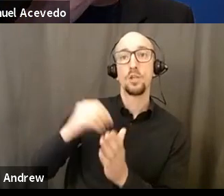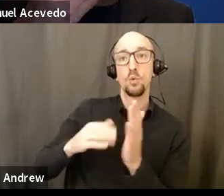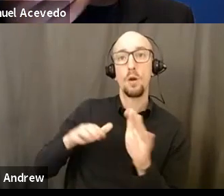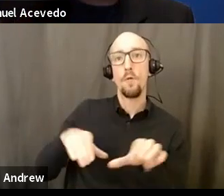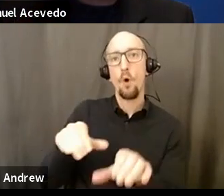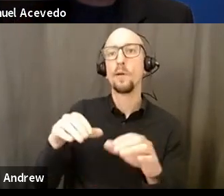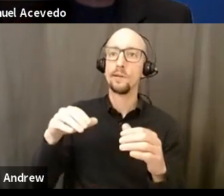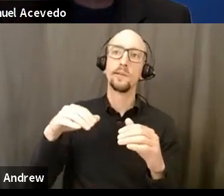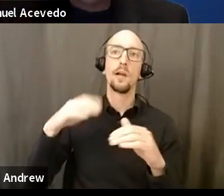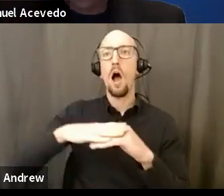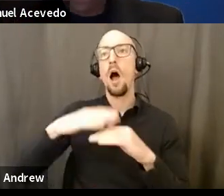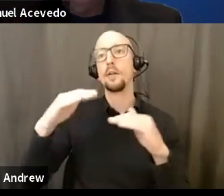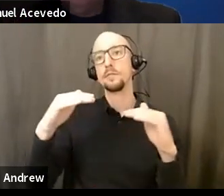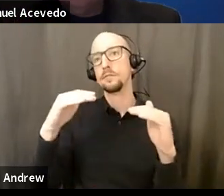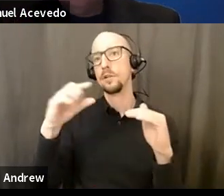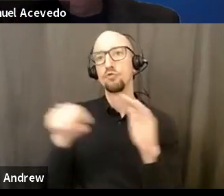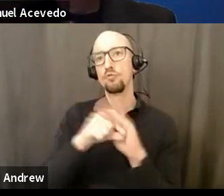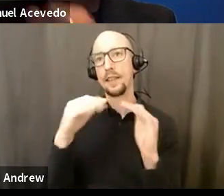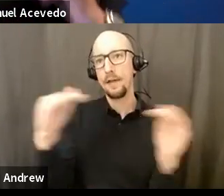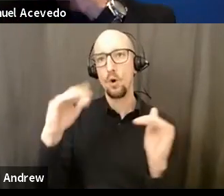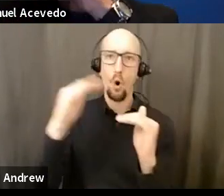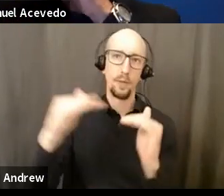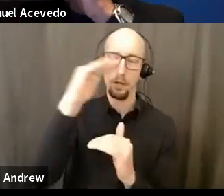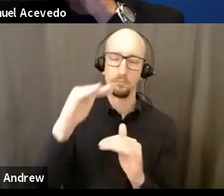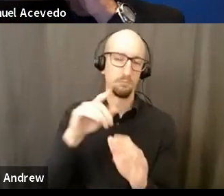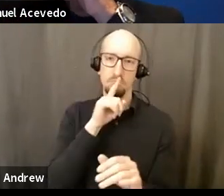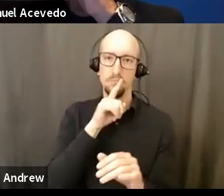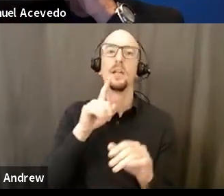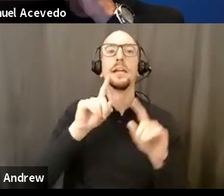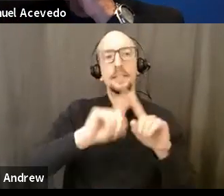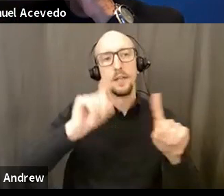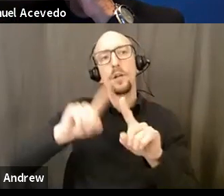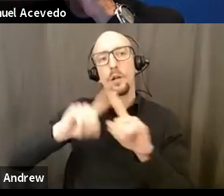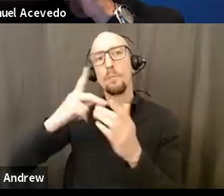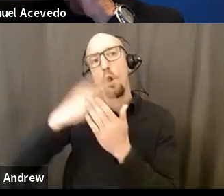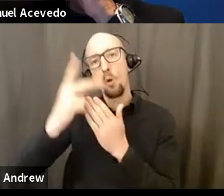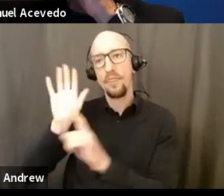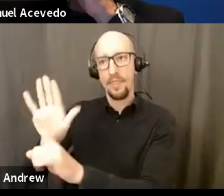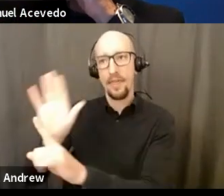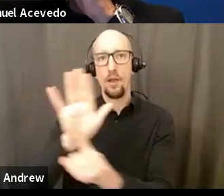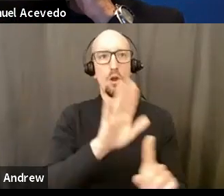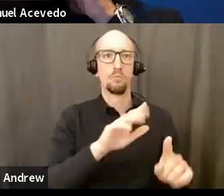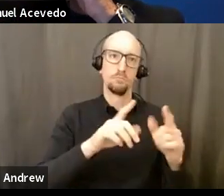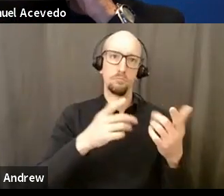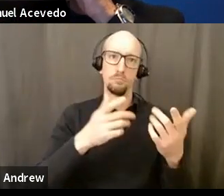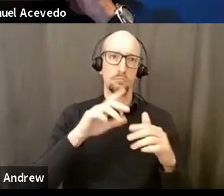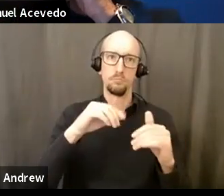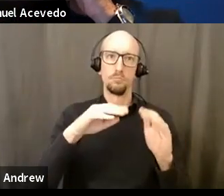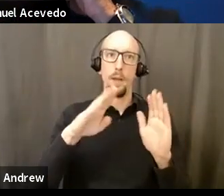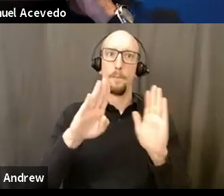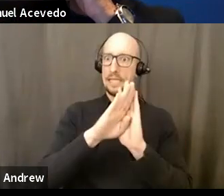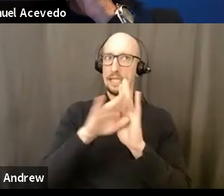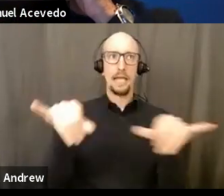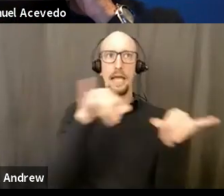or beyond. Okay. So because there were different program types. So the verification that